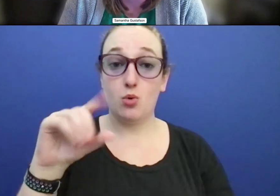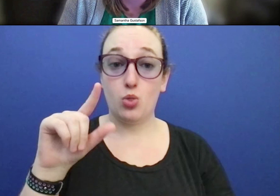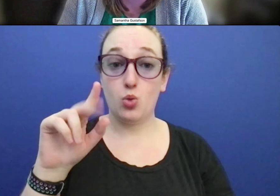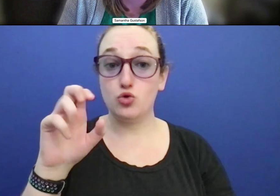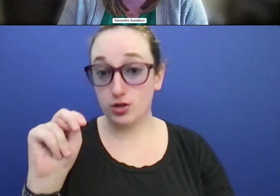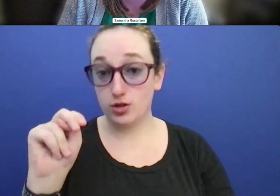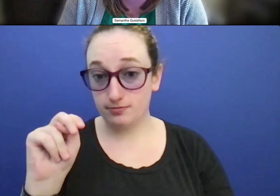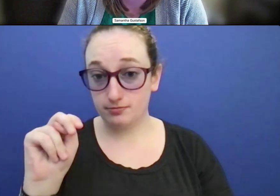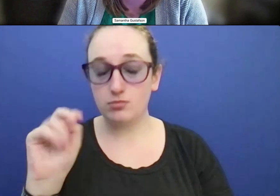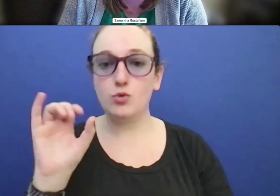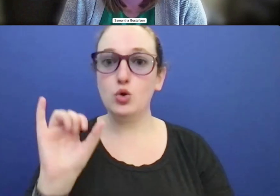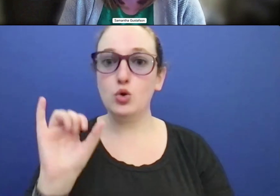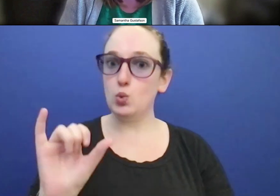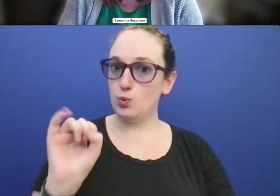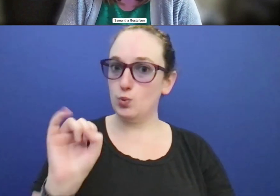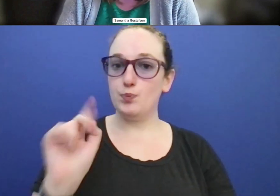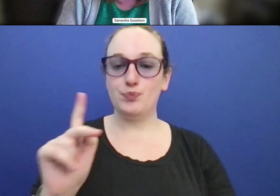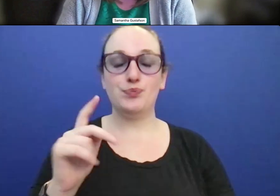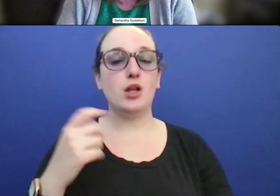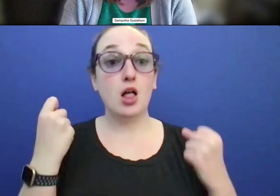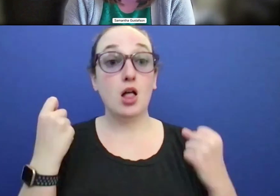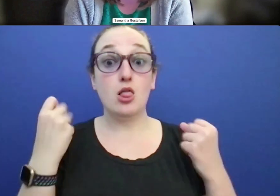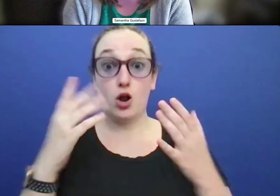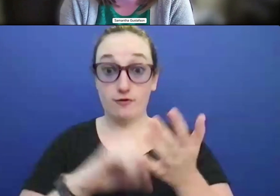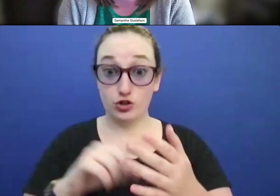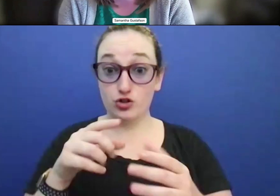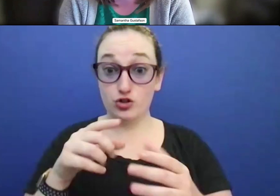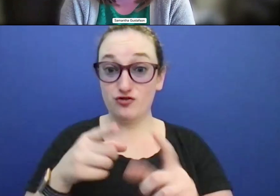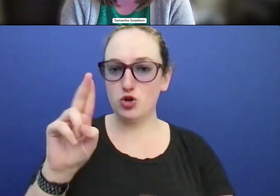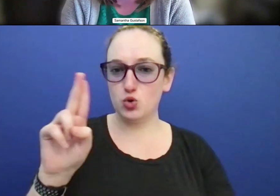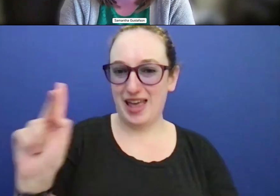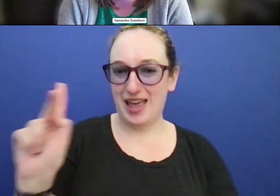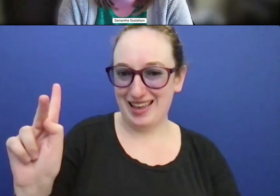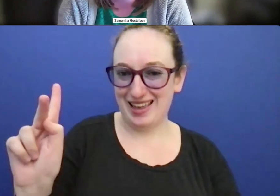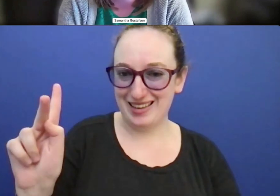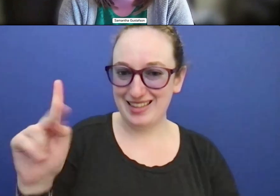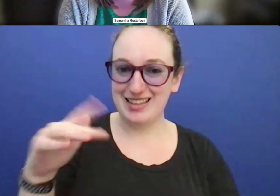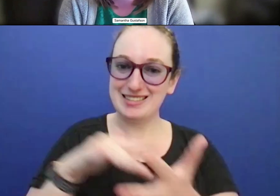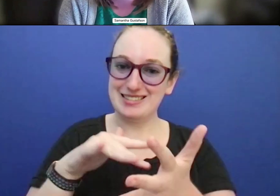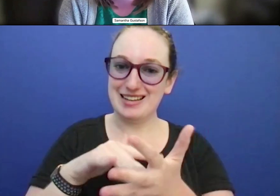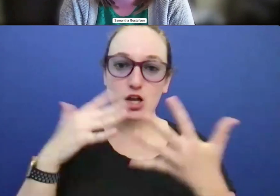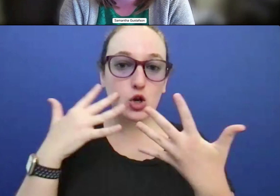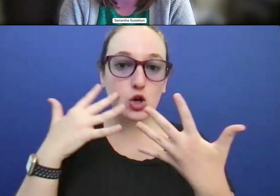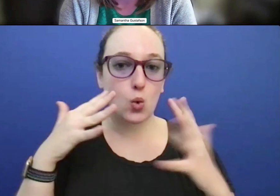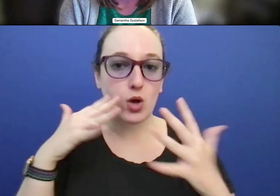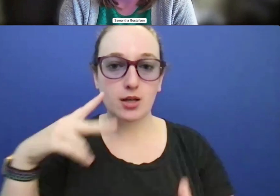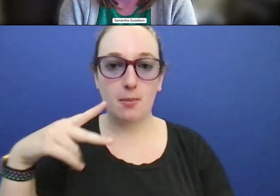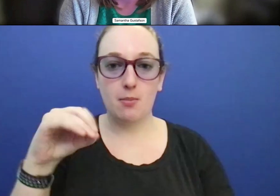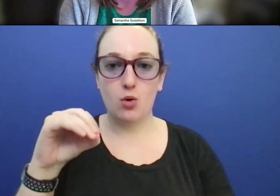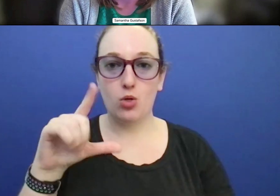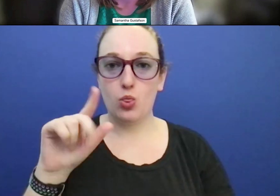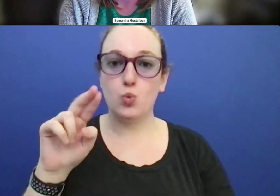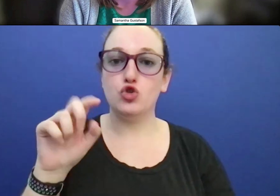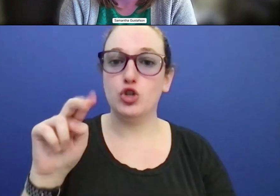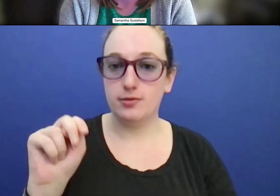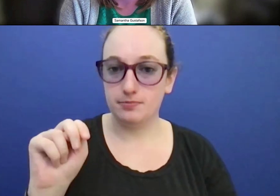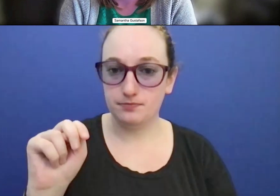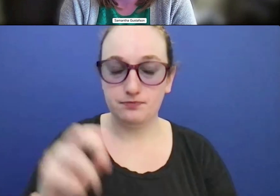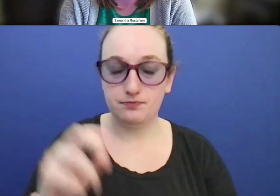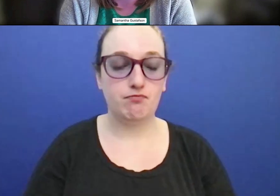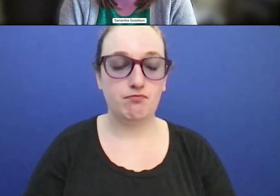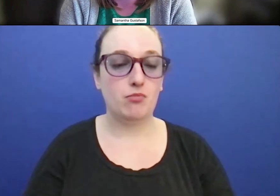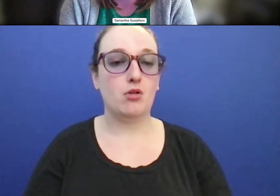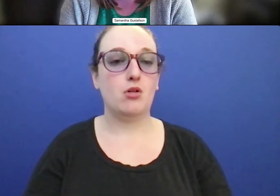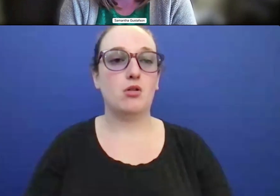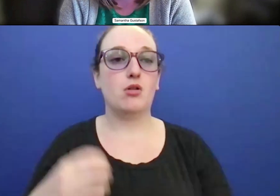So there is a lot of research out of the UK that looks at this problem of noise pollution. So much